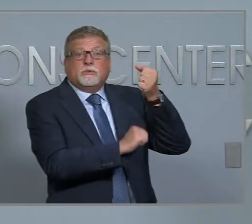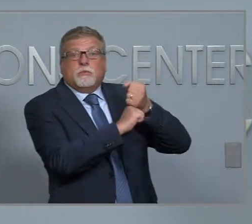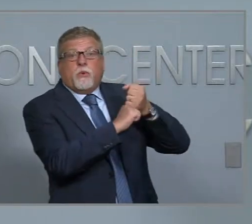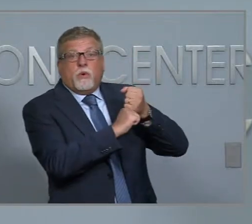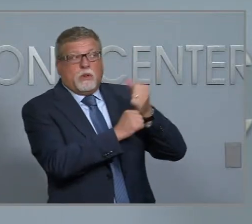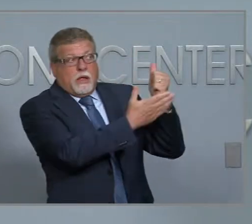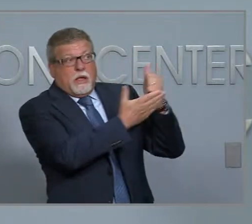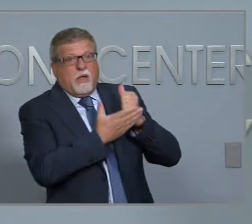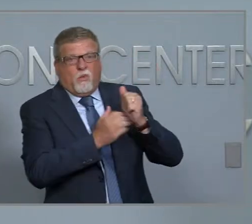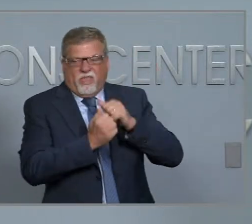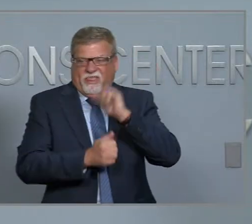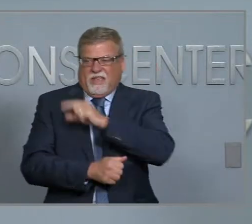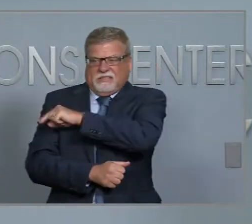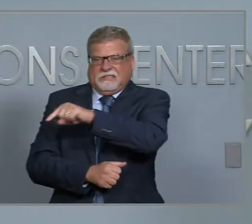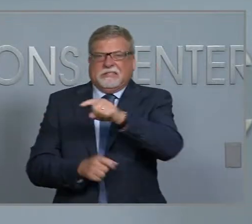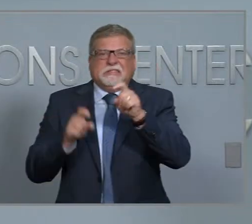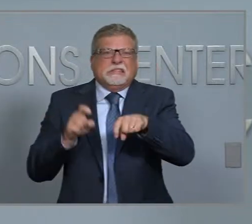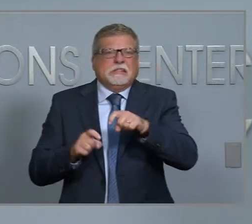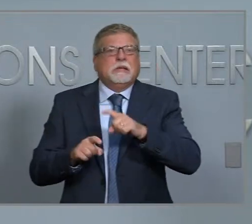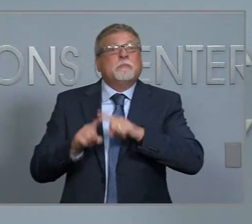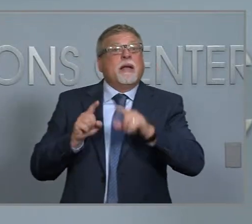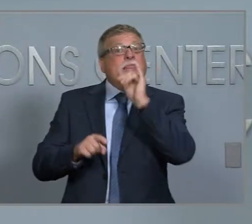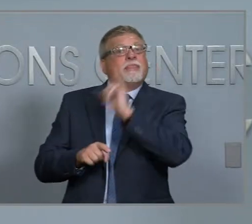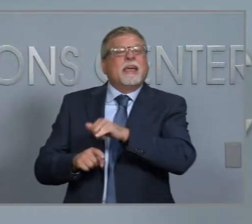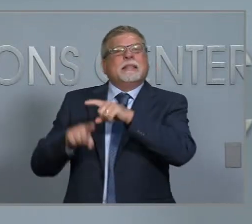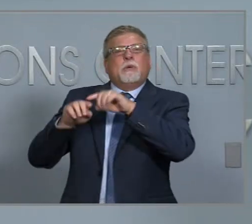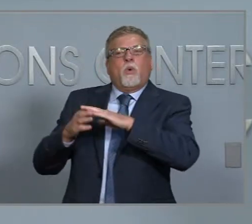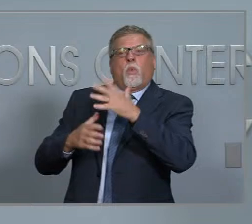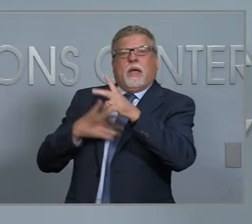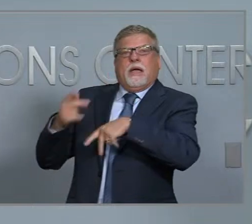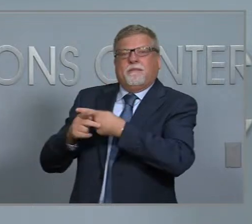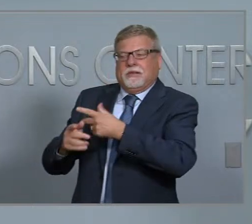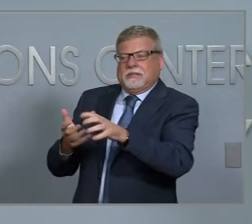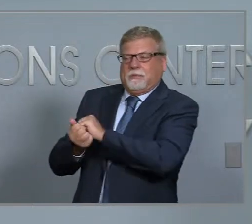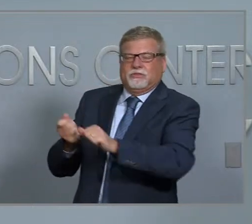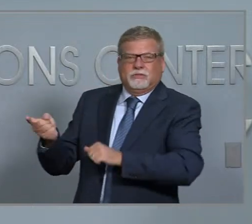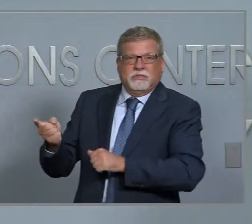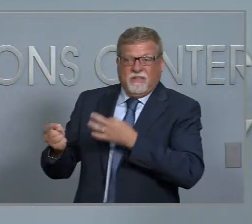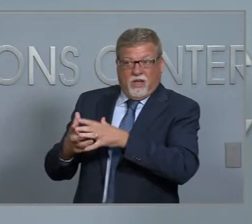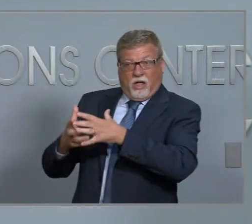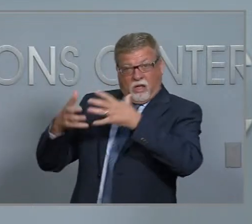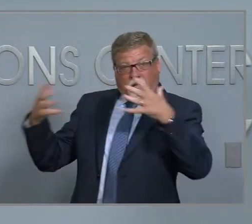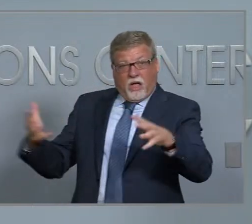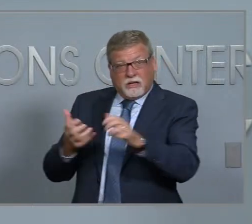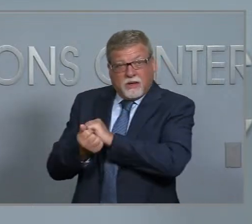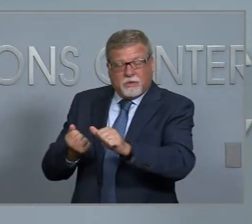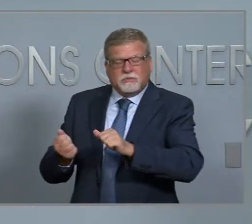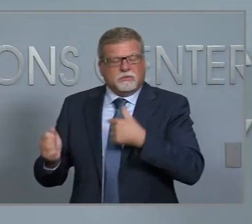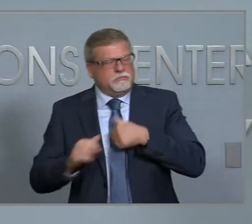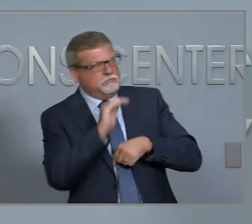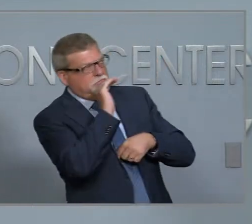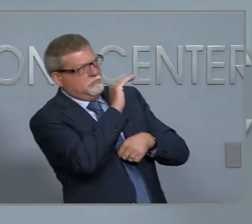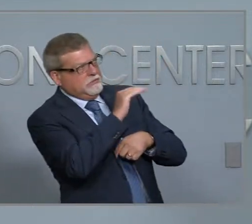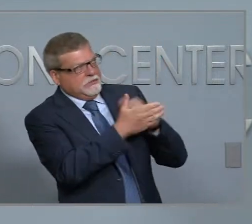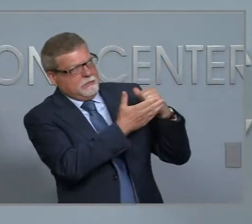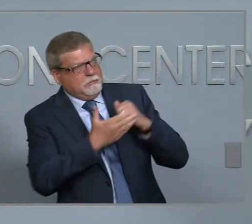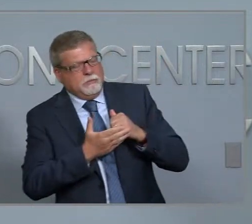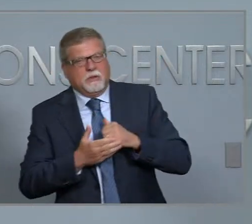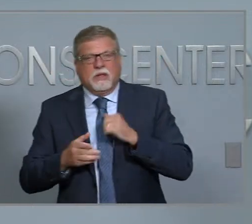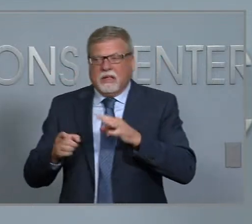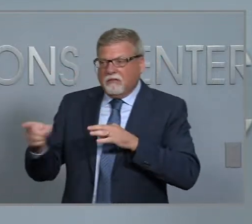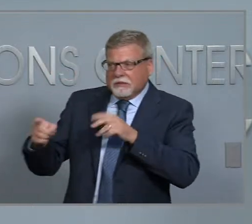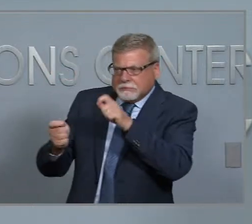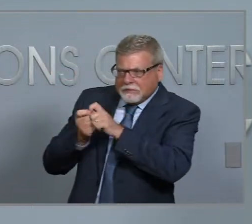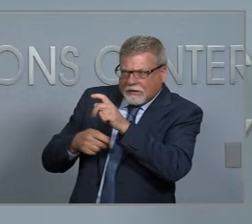on. All of that is based on eligible damage assessment numbers as a direct result of the event. So those